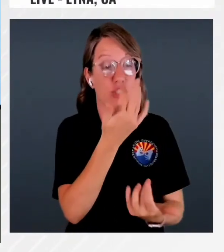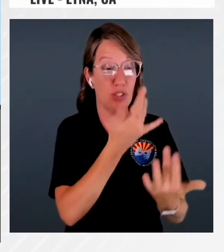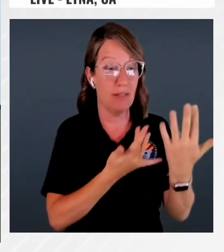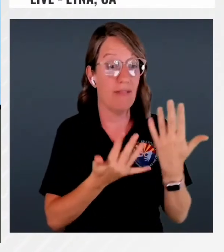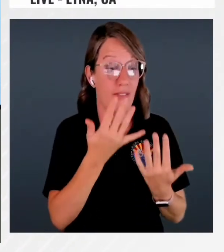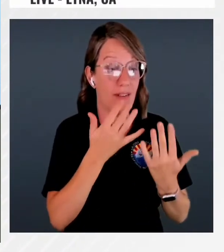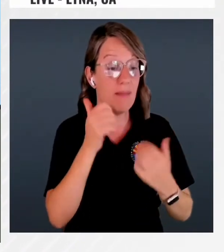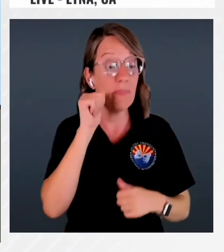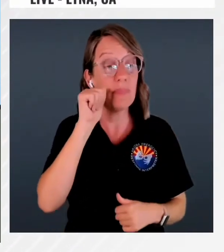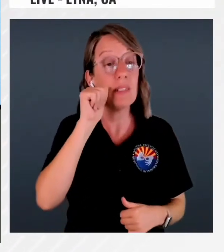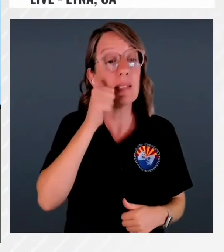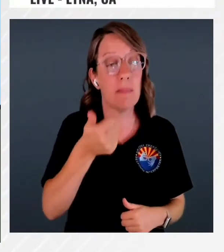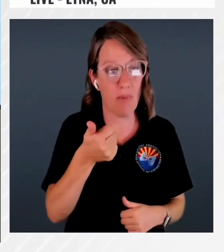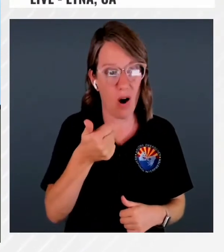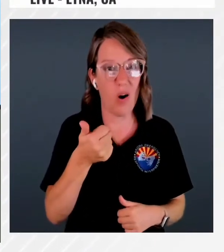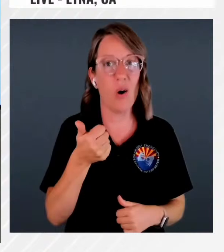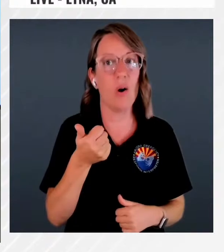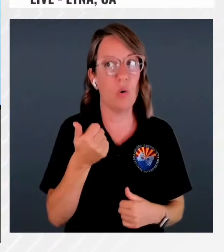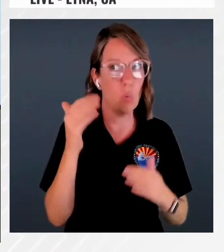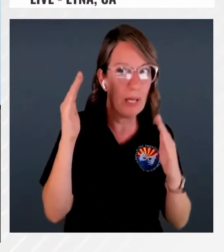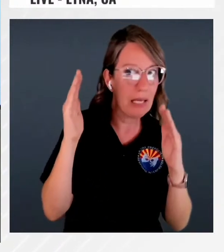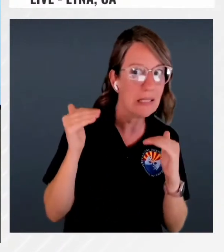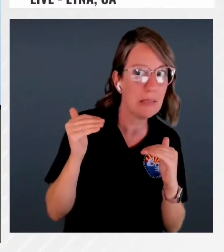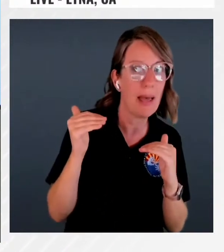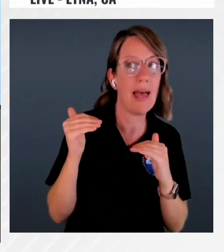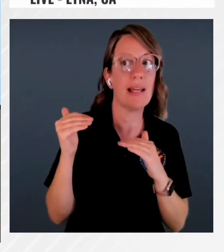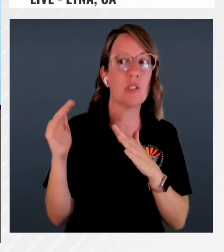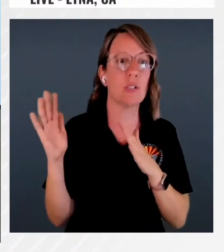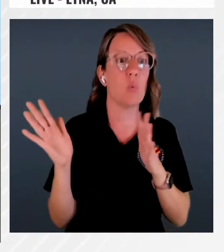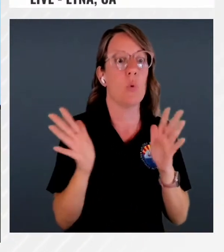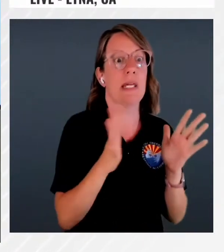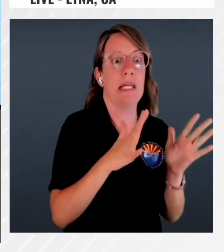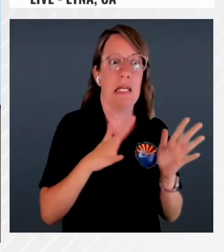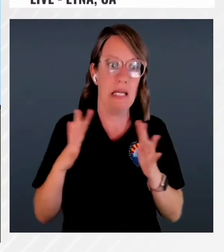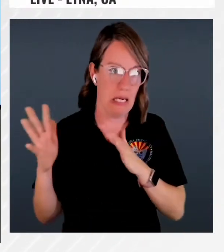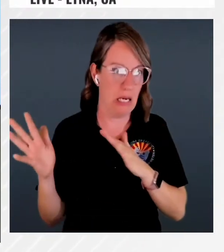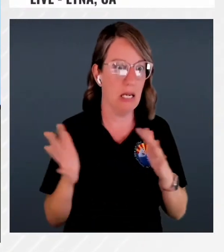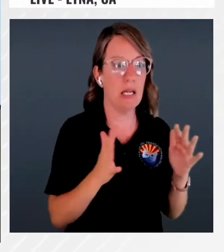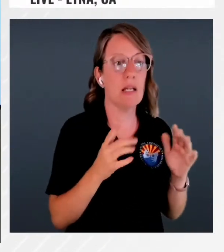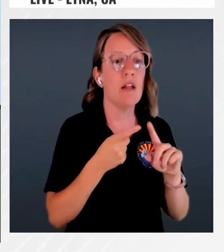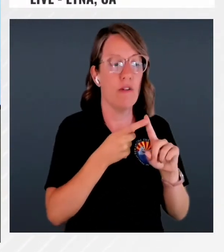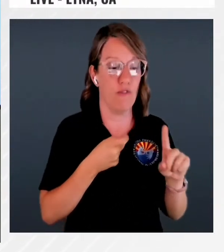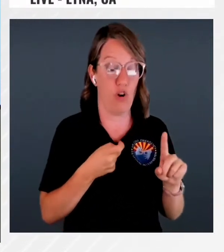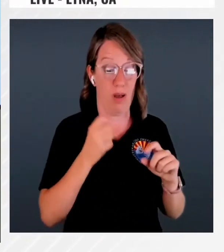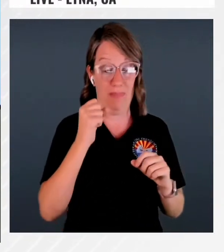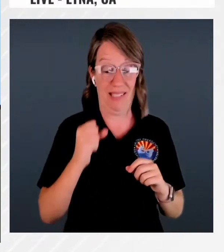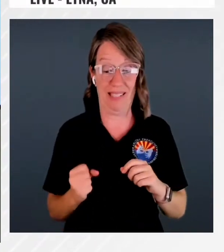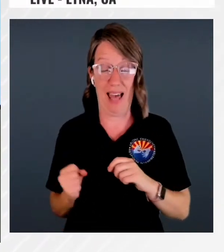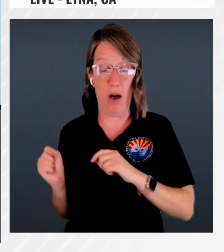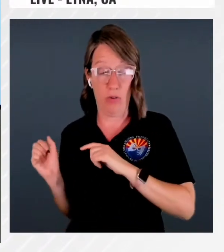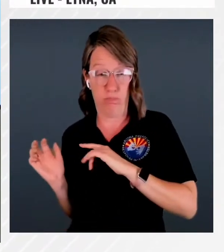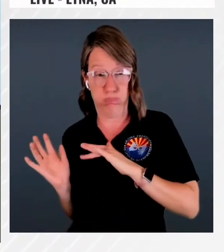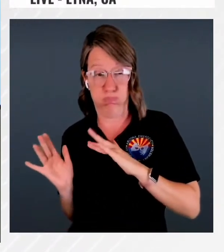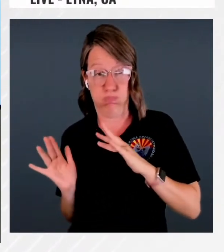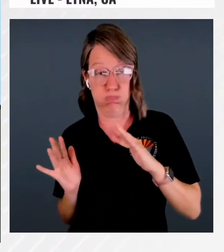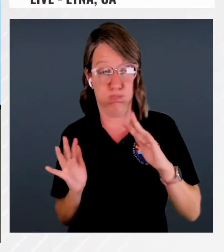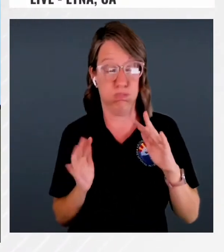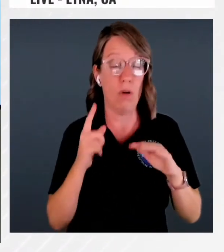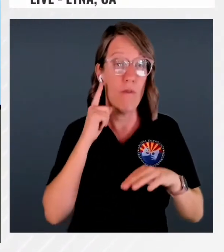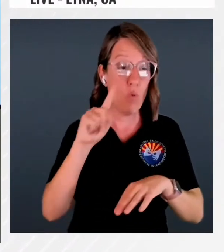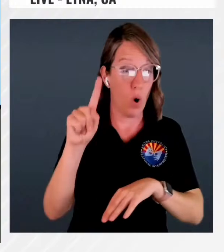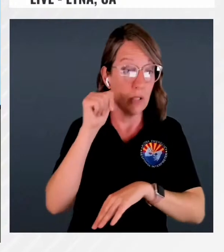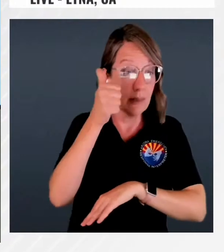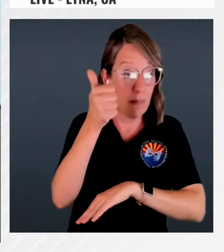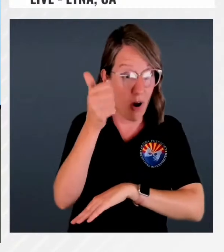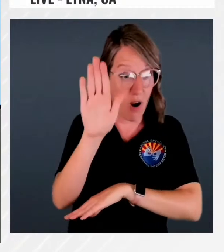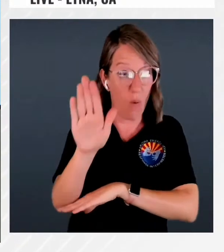a wind event. We're expecting a southerly wind event, particularly tomorrow during the afternoon hours. We're going to see winds